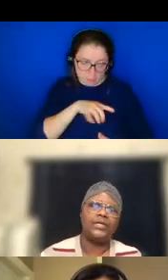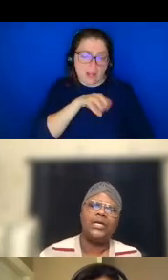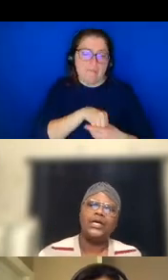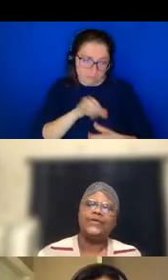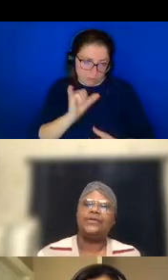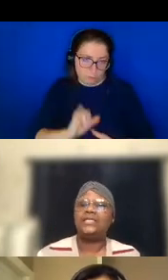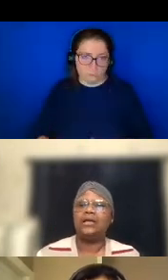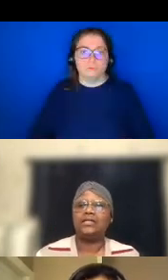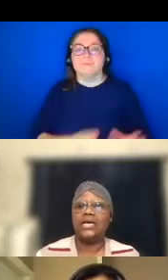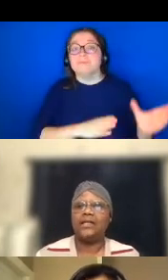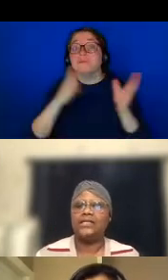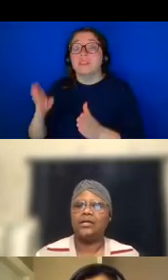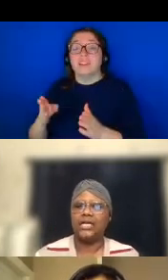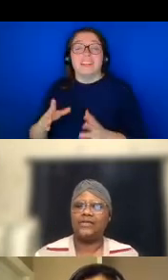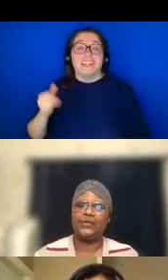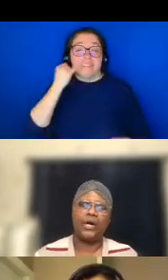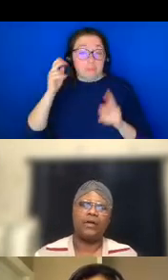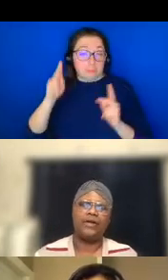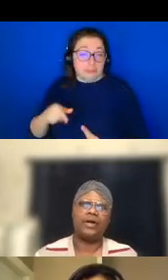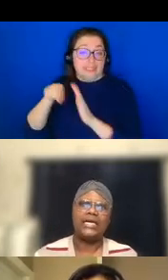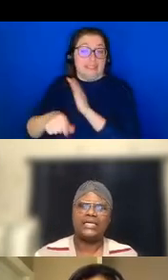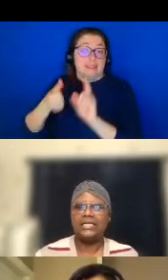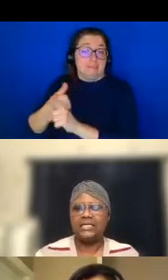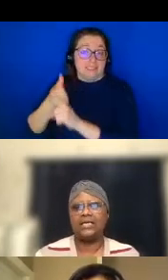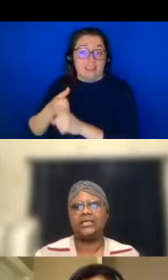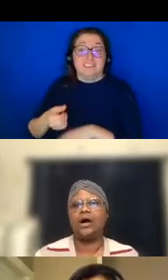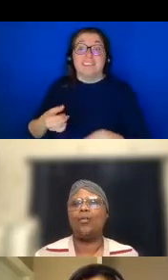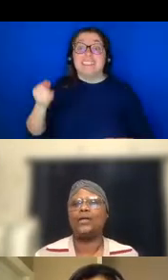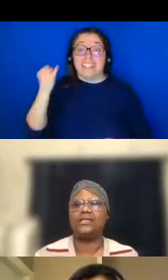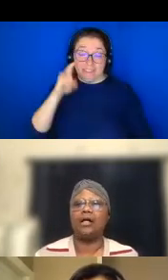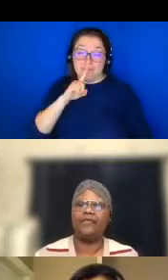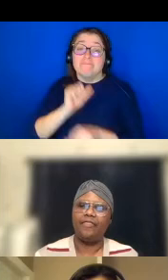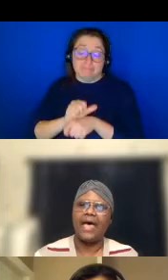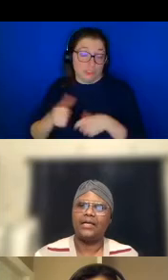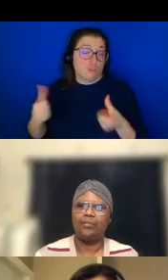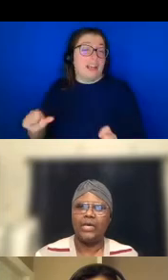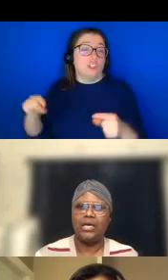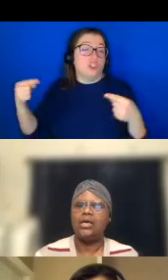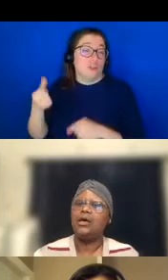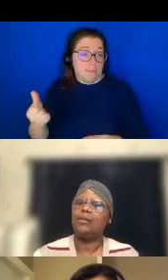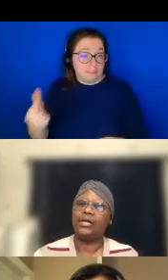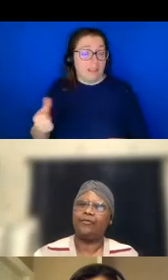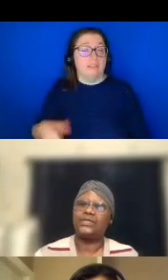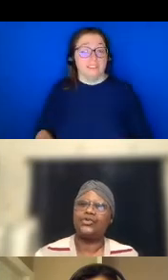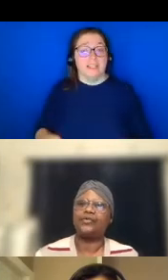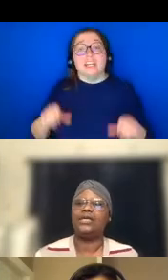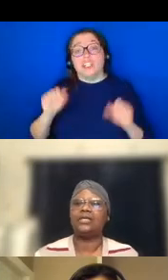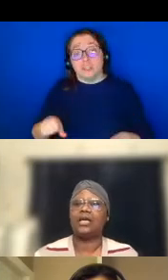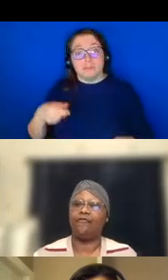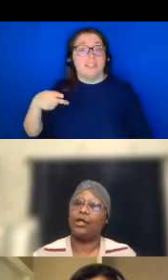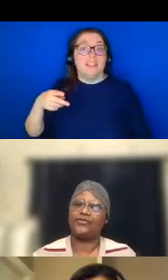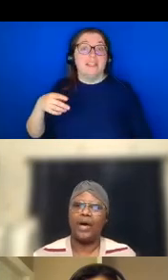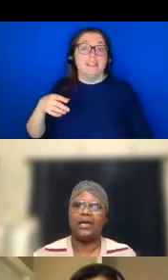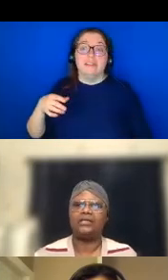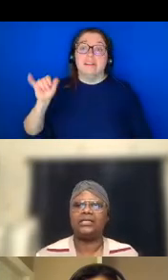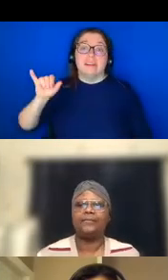involved. Suicidal deaths are deaths where there is an intent to harm oneself, and that can be blunt force injuries like